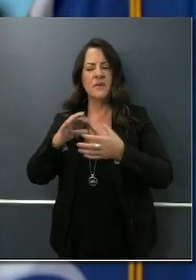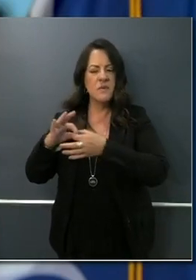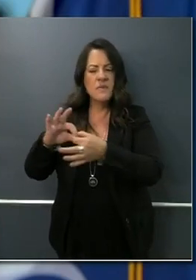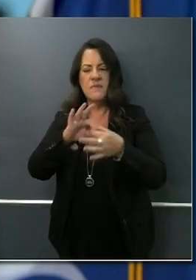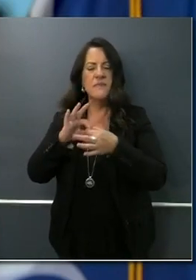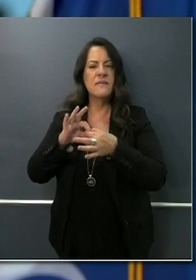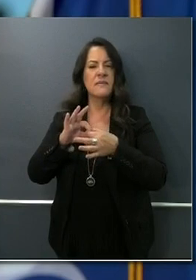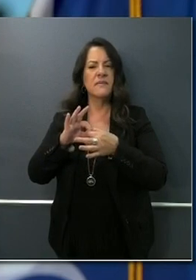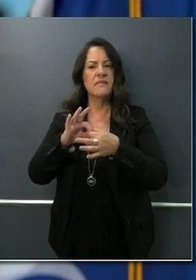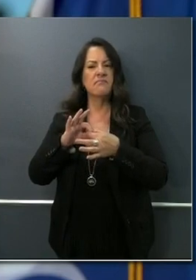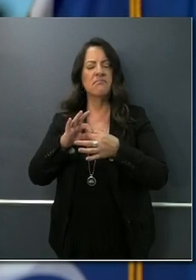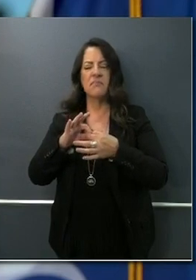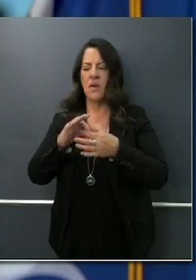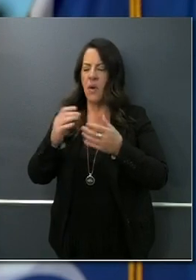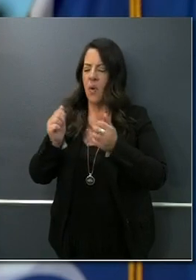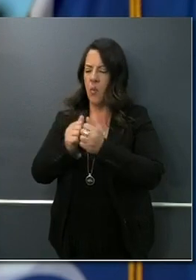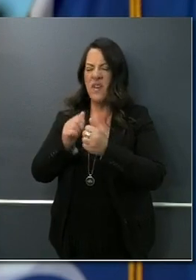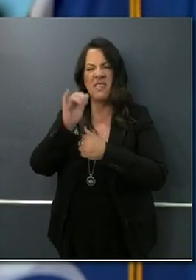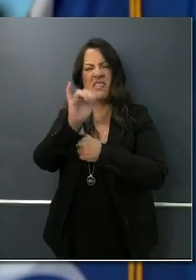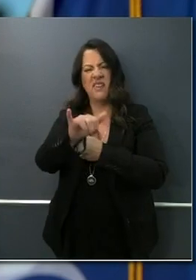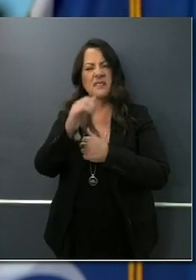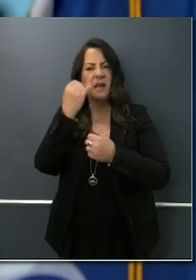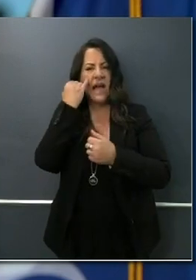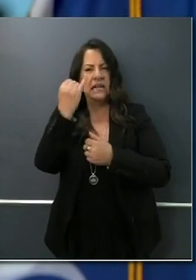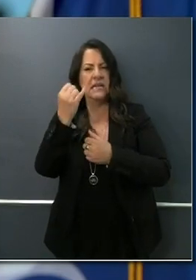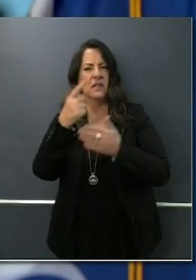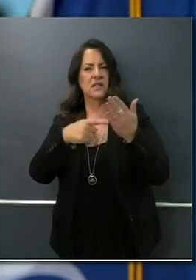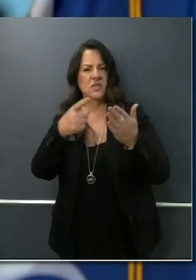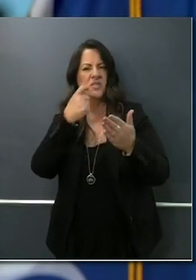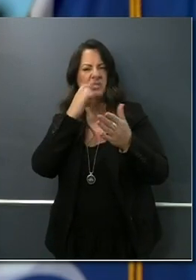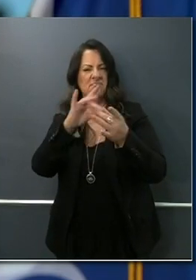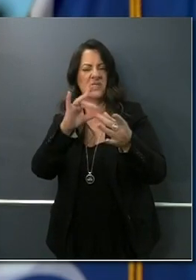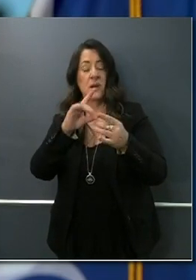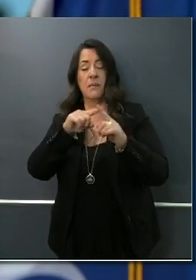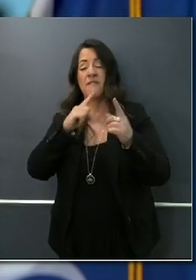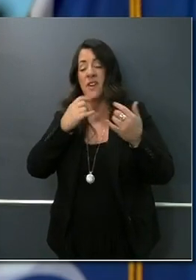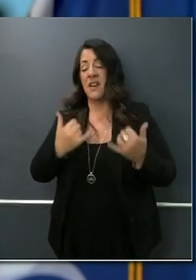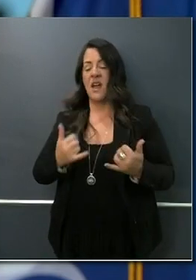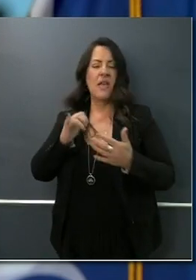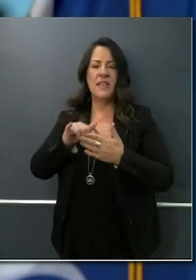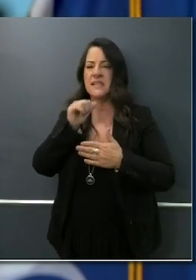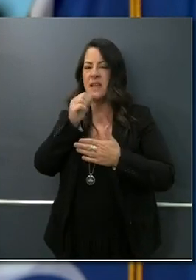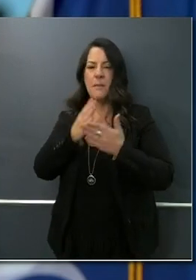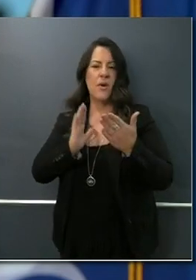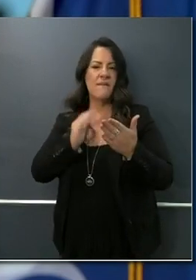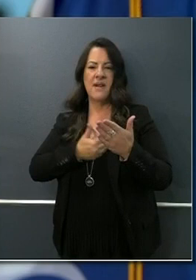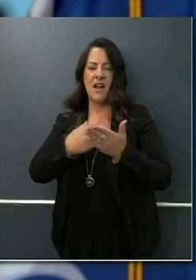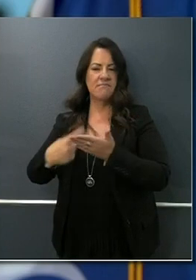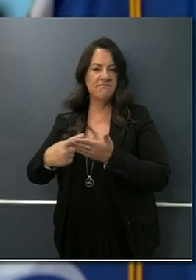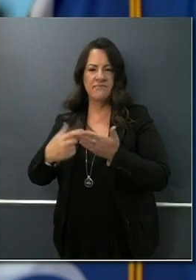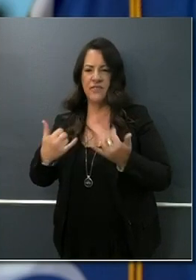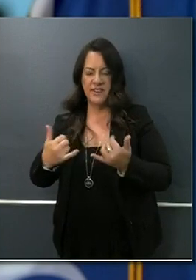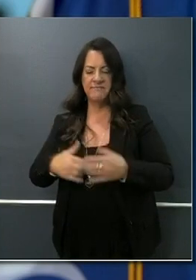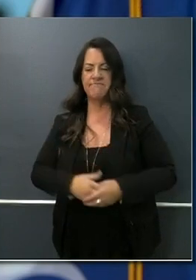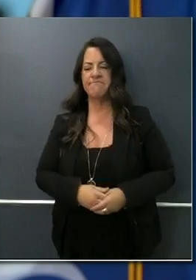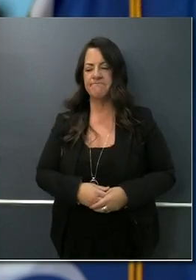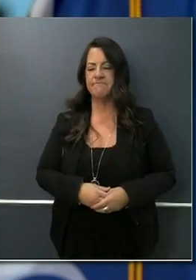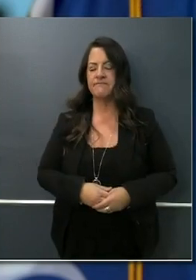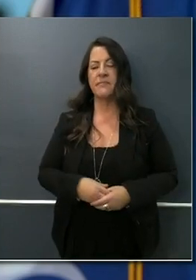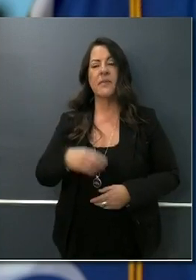coordination on something along the lines you suggest, but not at the moment. Final question, Jim Roop, Westwood One News.